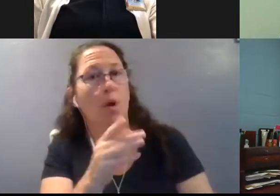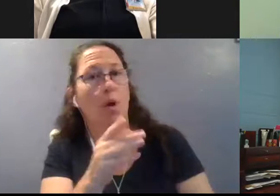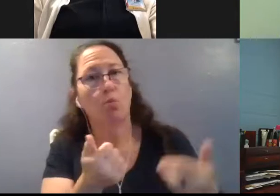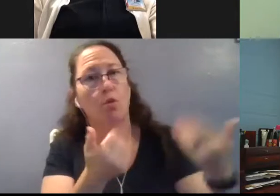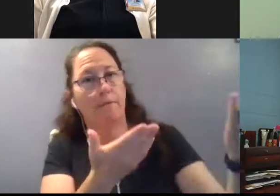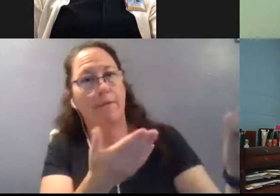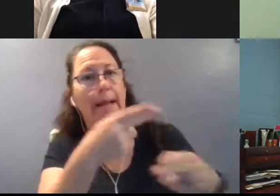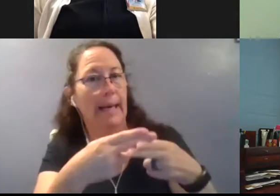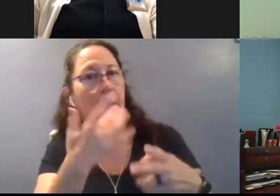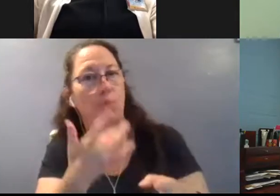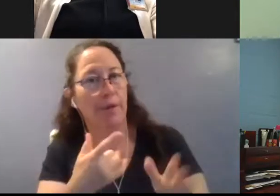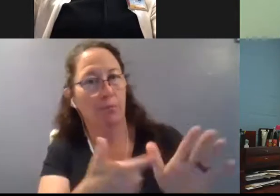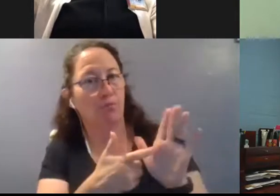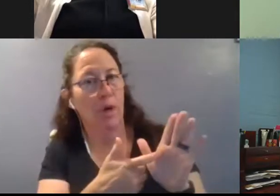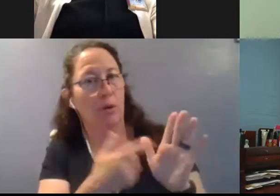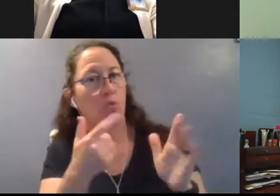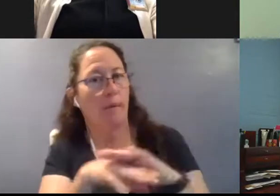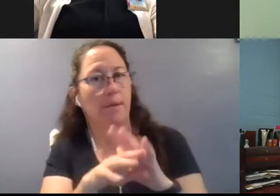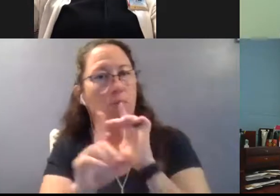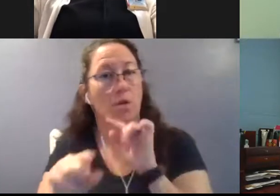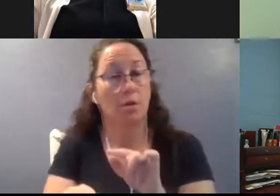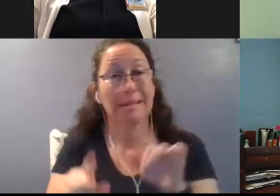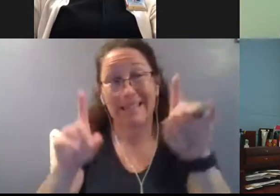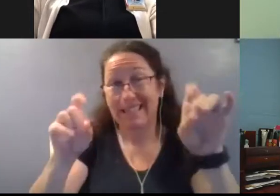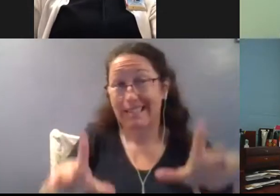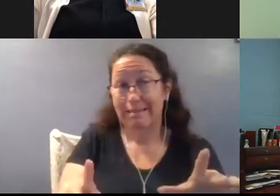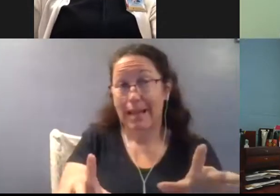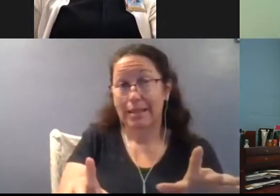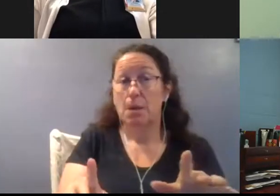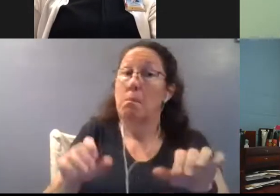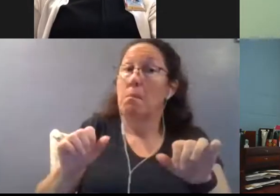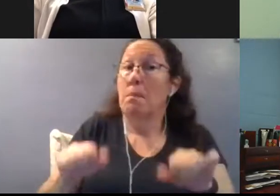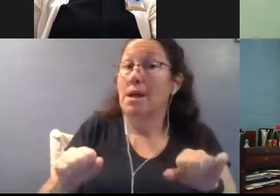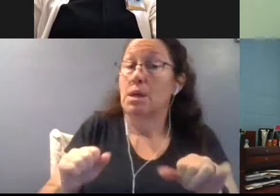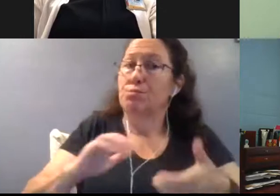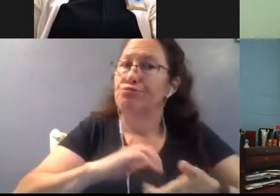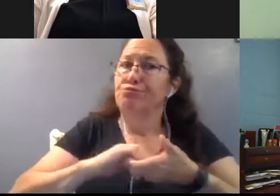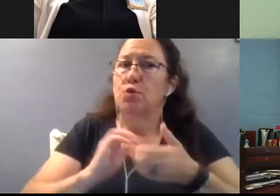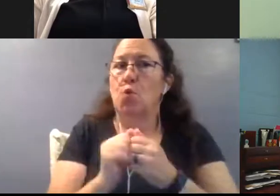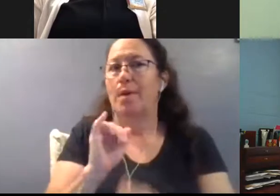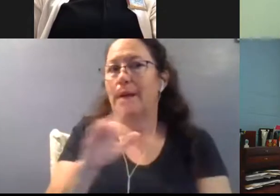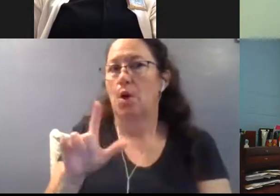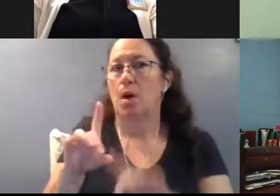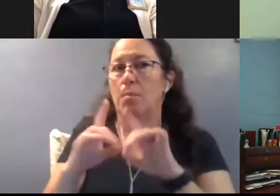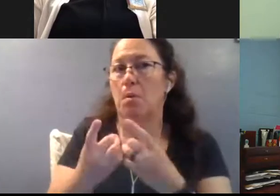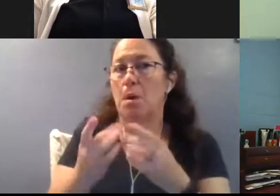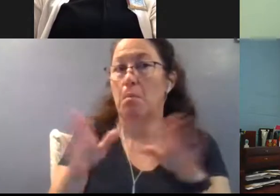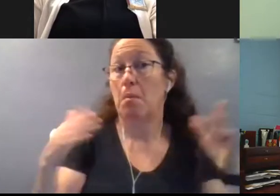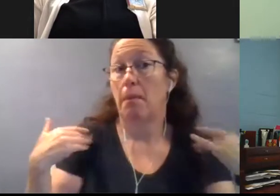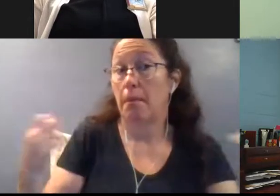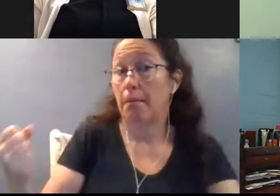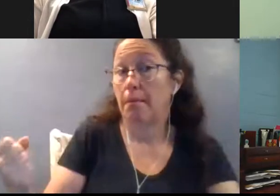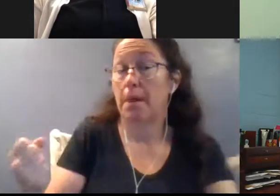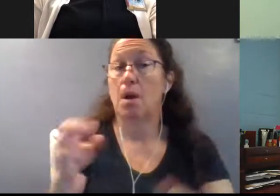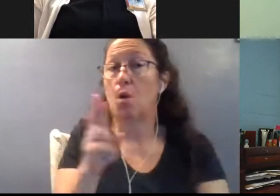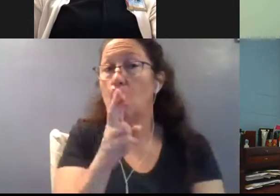and date of birth to get those results. This testing site is possible through a partnership with the Illinois Department of Public Health, Rock